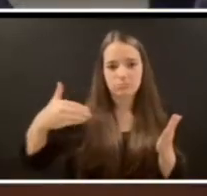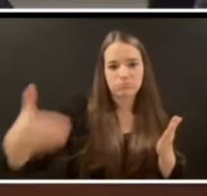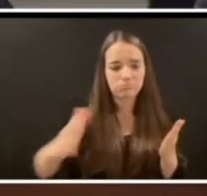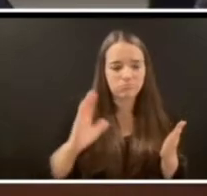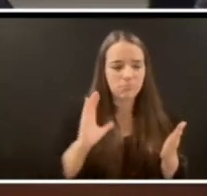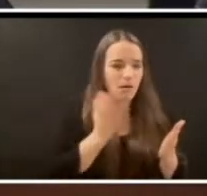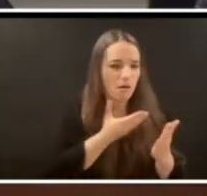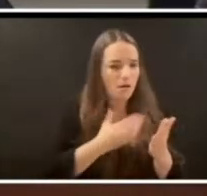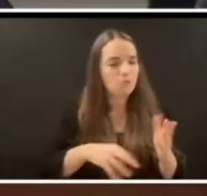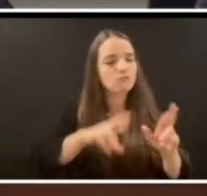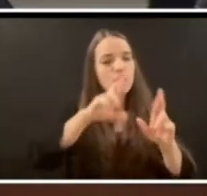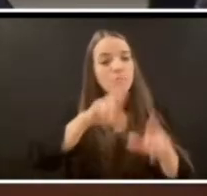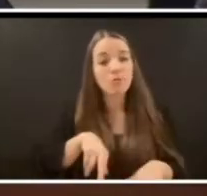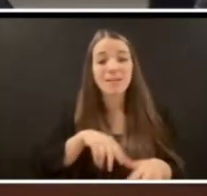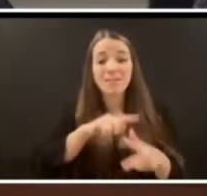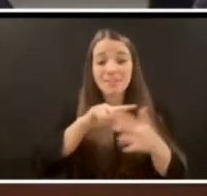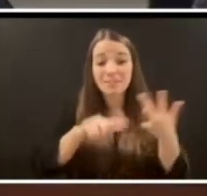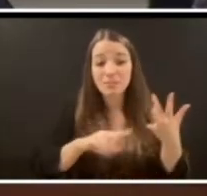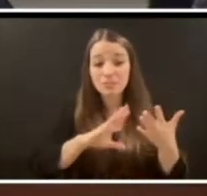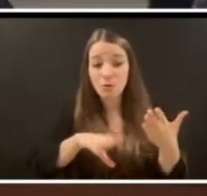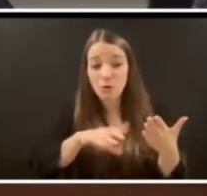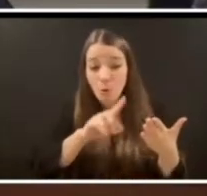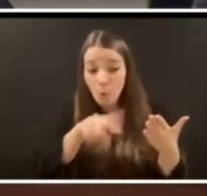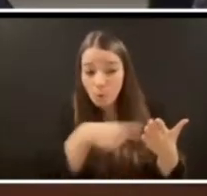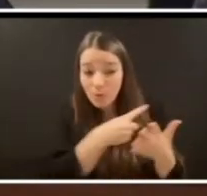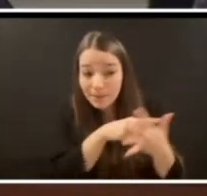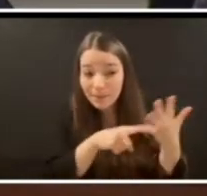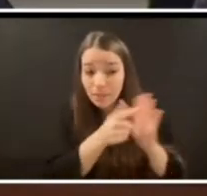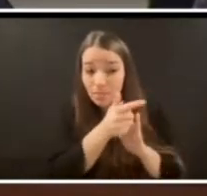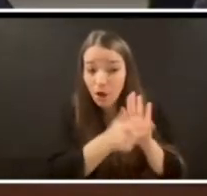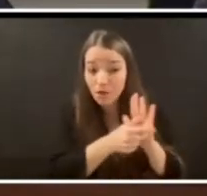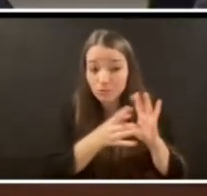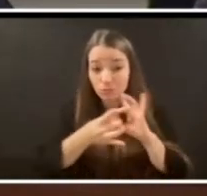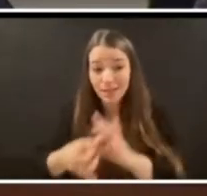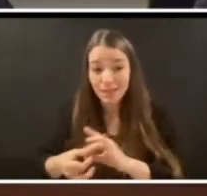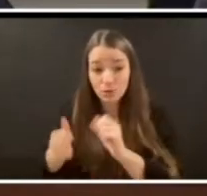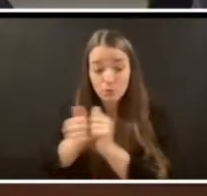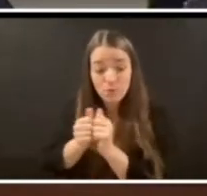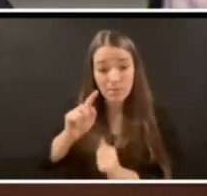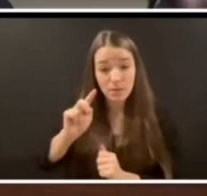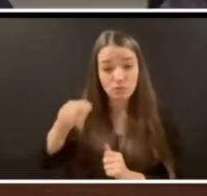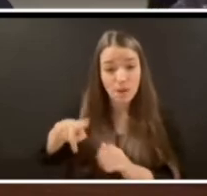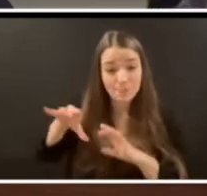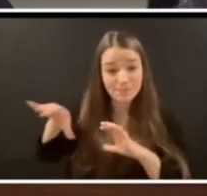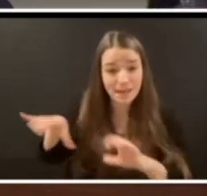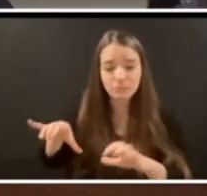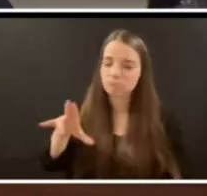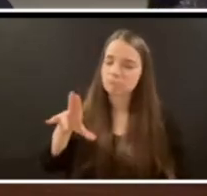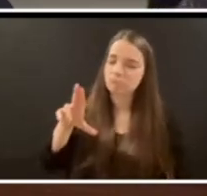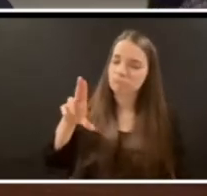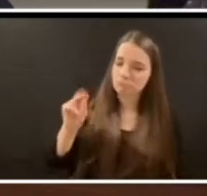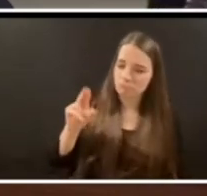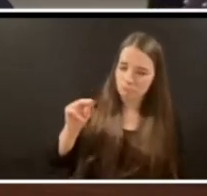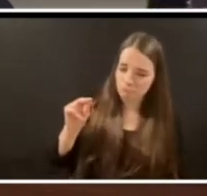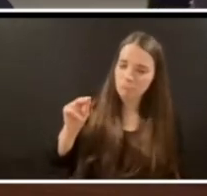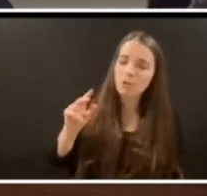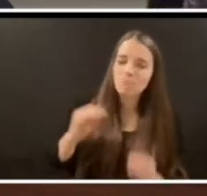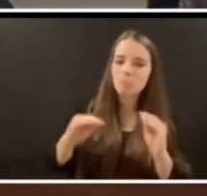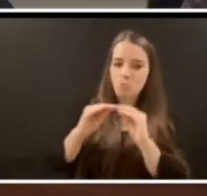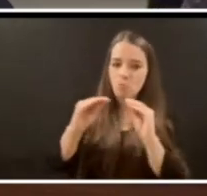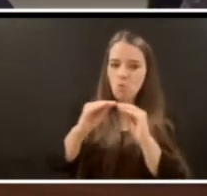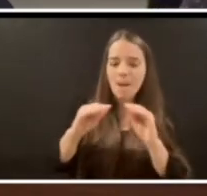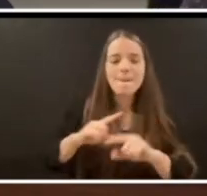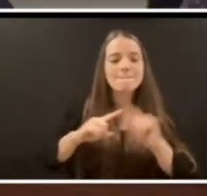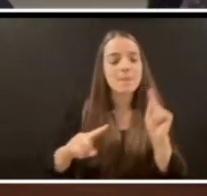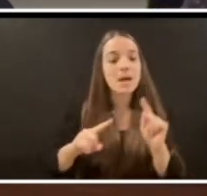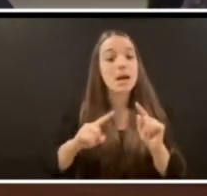are not the only statutes that are potentially relevant to President Trump's conduct related to the 2020 election. Depending on evidence